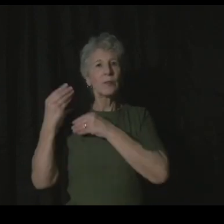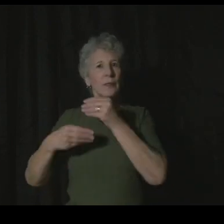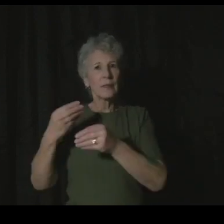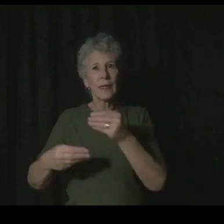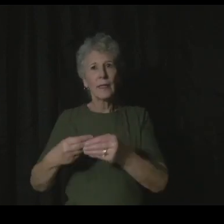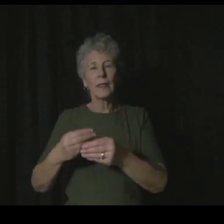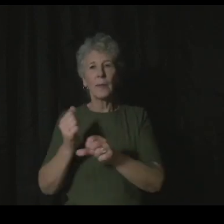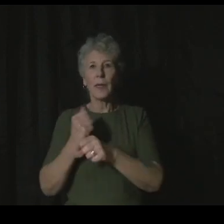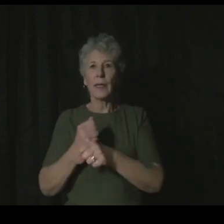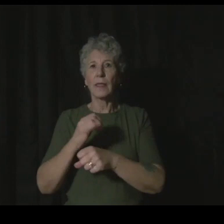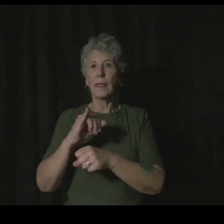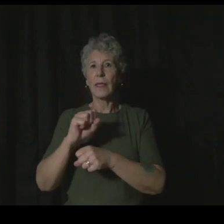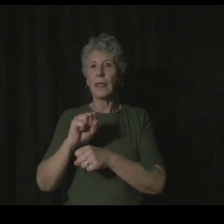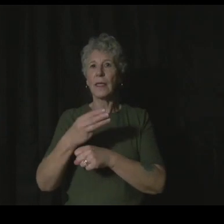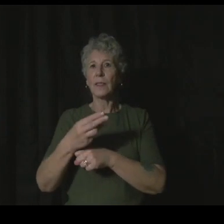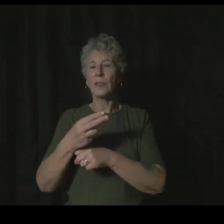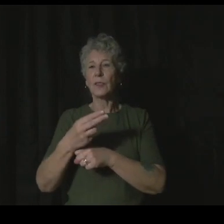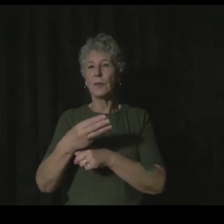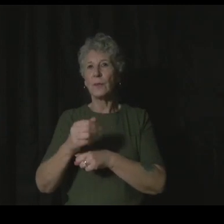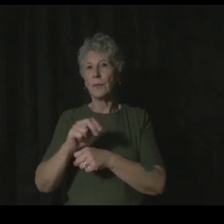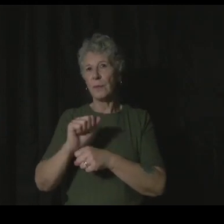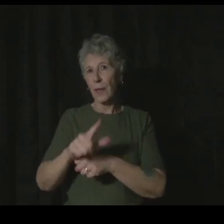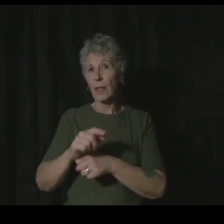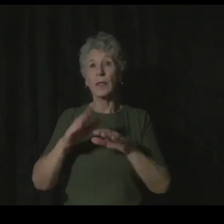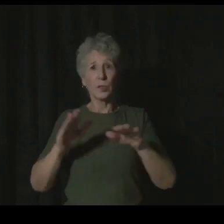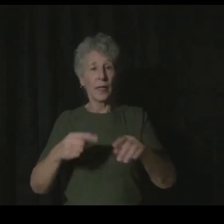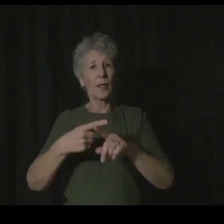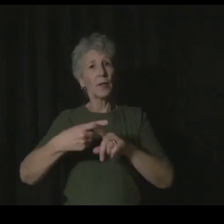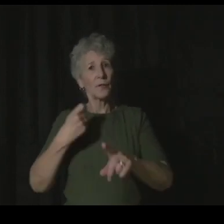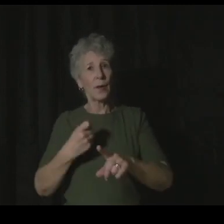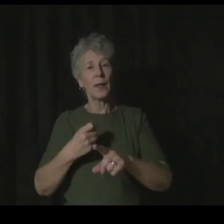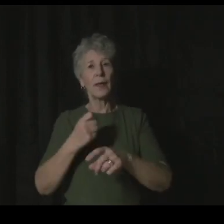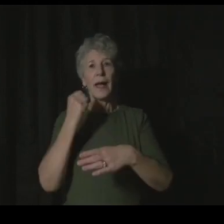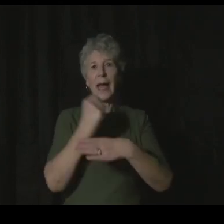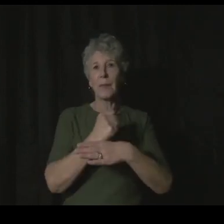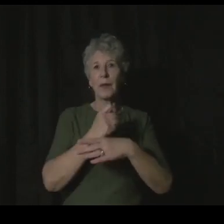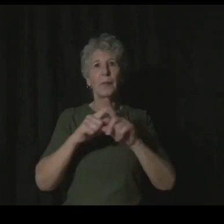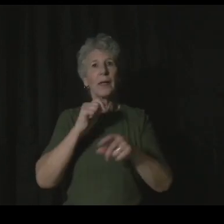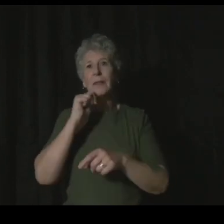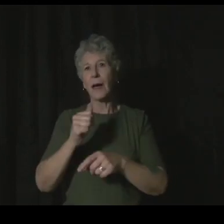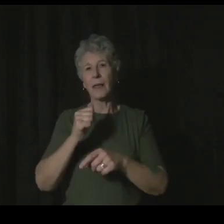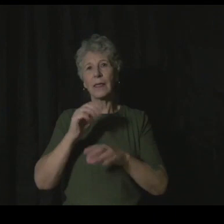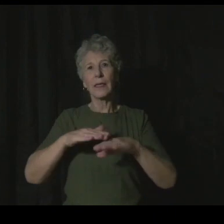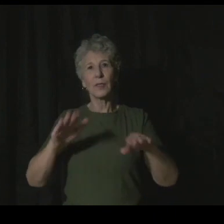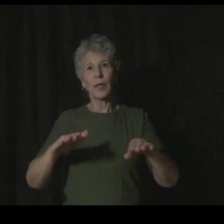made Ishmael a child of Abraham according to the flesh, but he was not a child of the